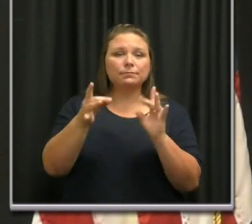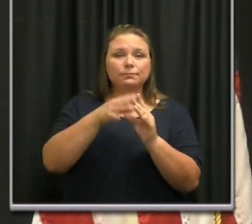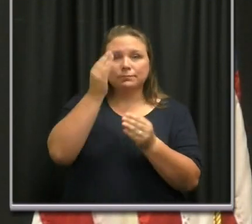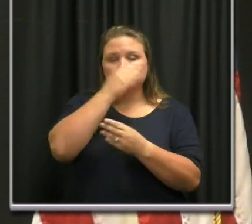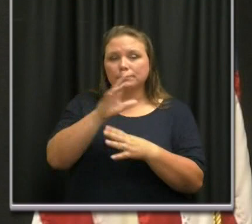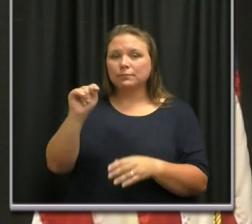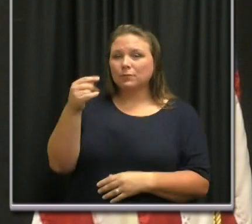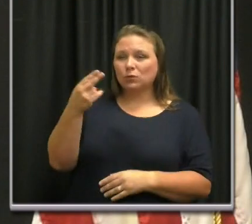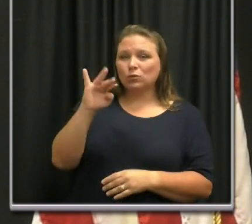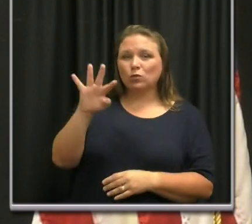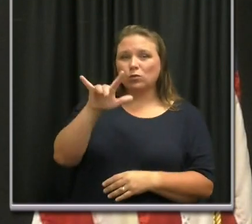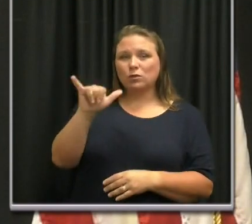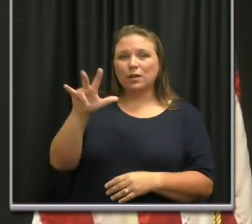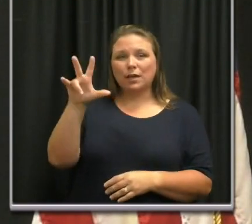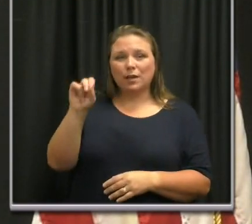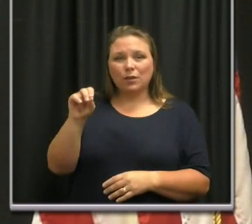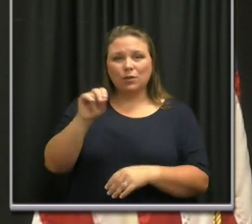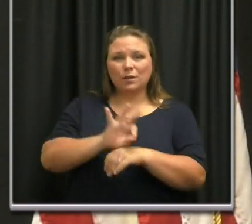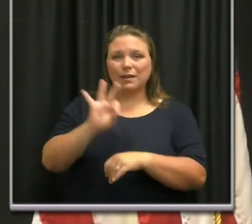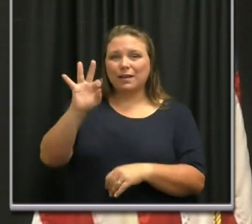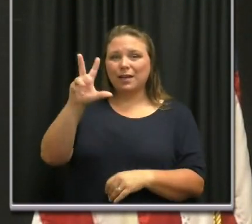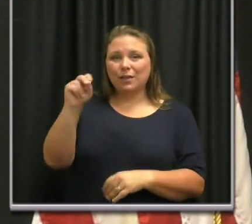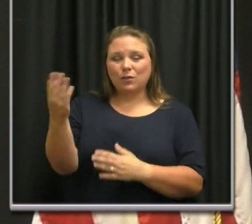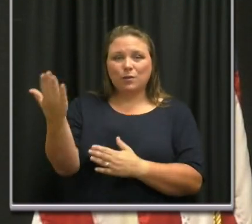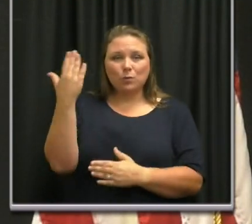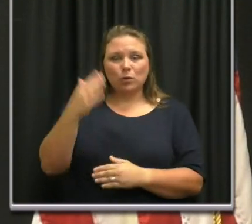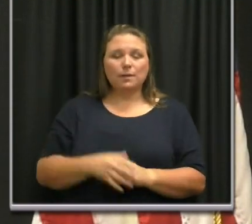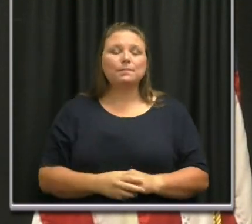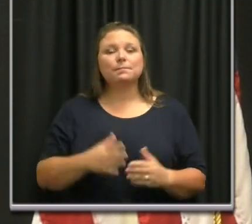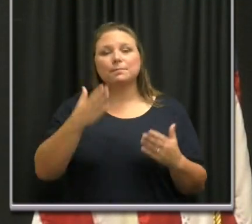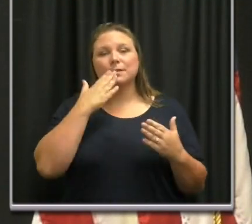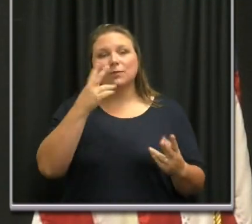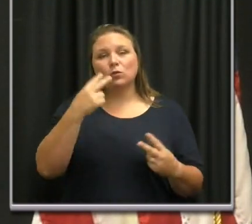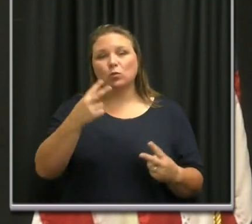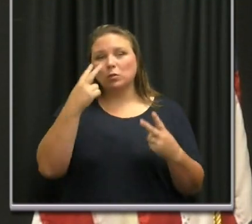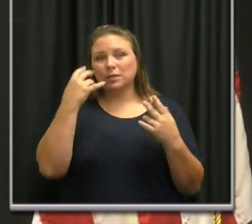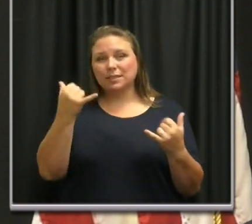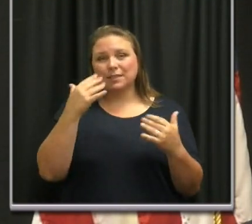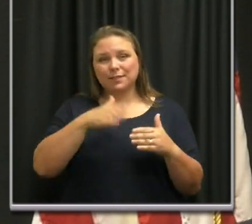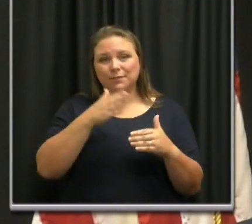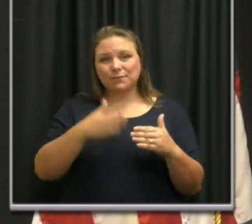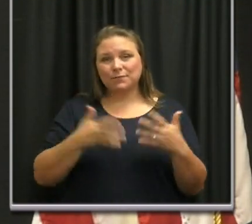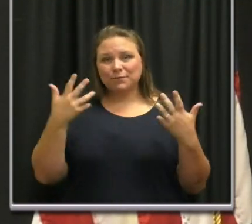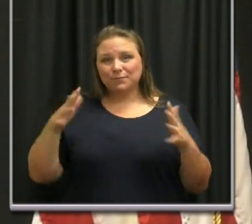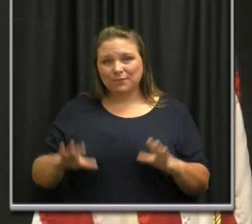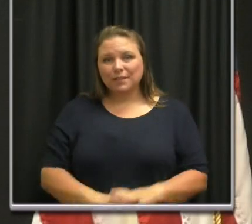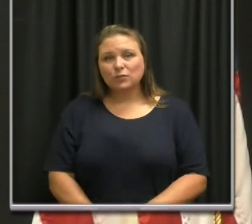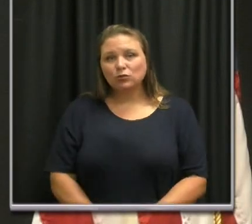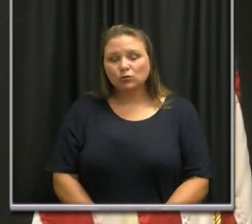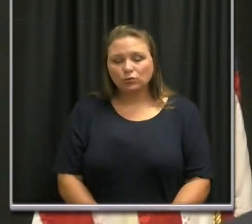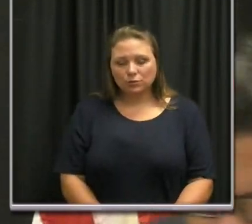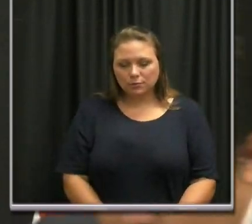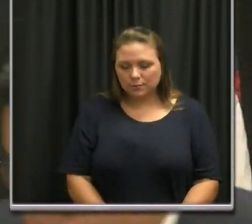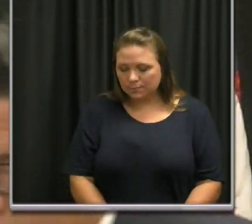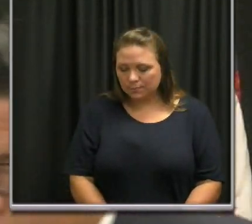air on Thursday, July 30th at 9 30 AM. Thank you for joining us. This concludes today's event.